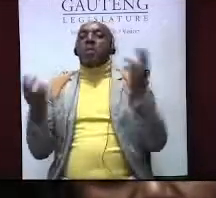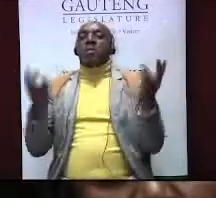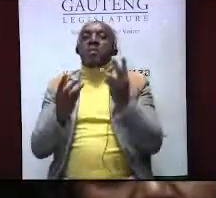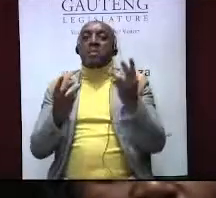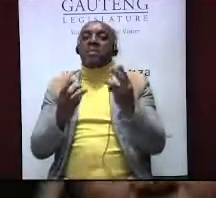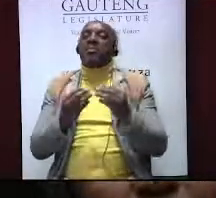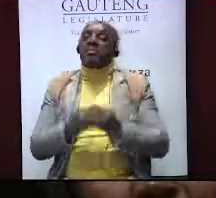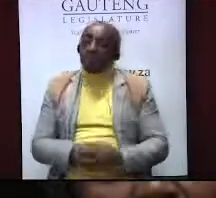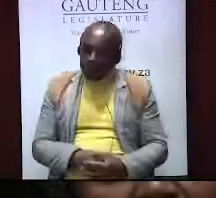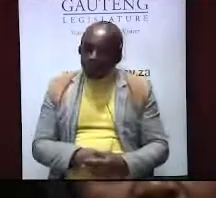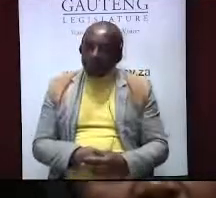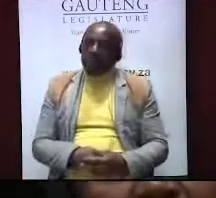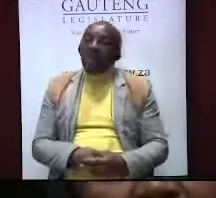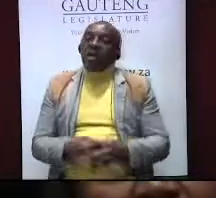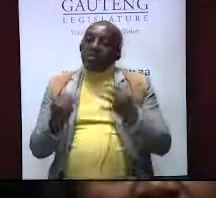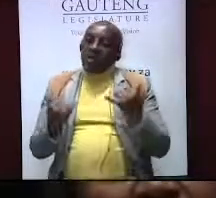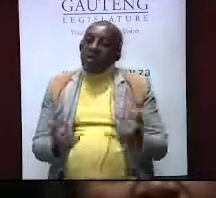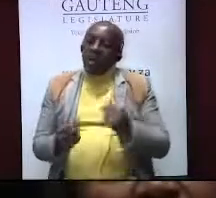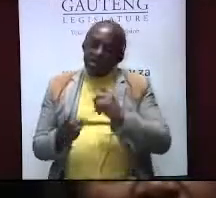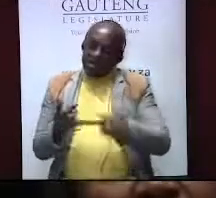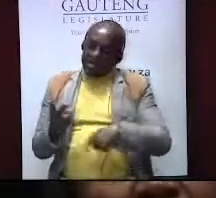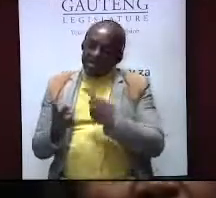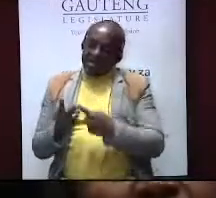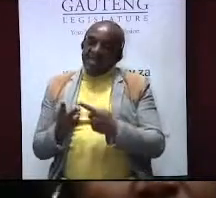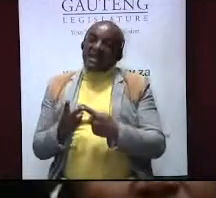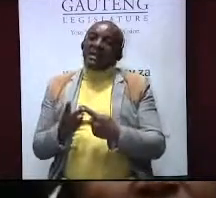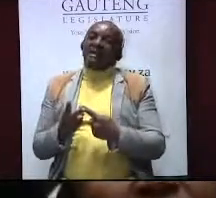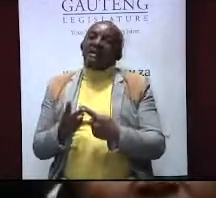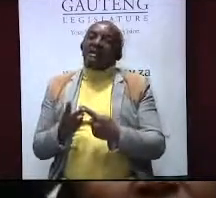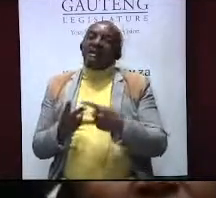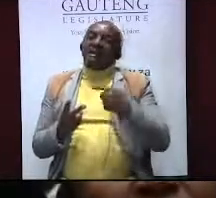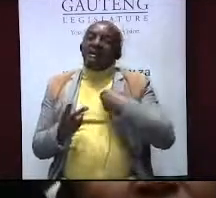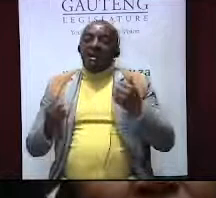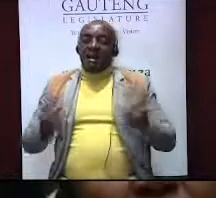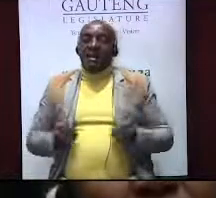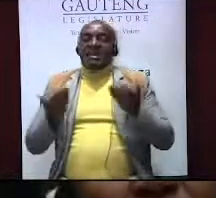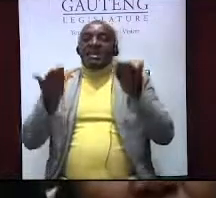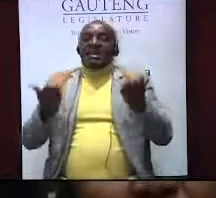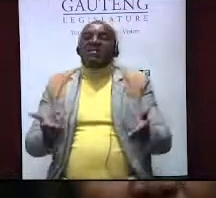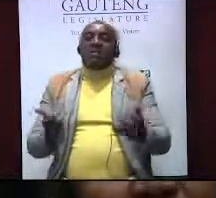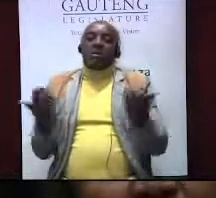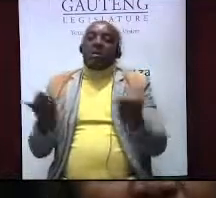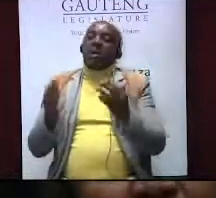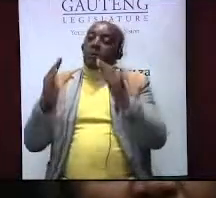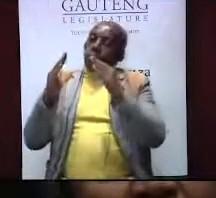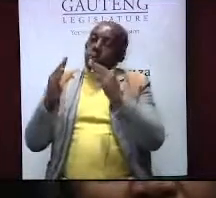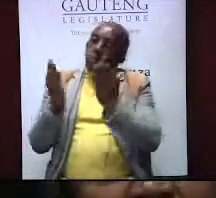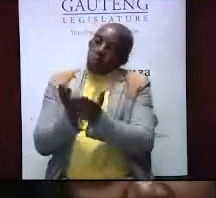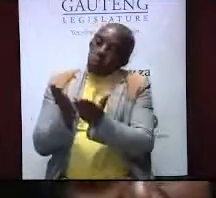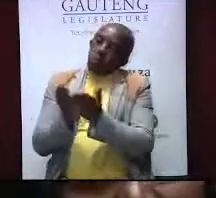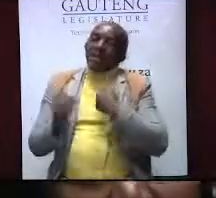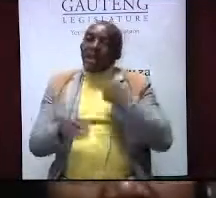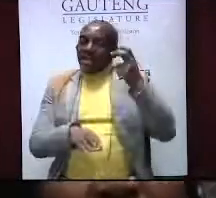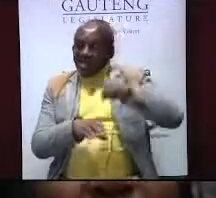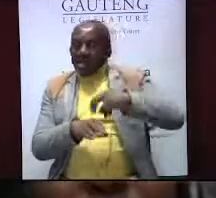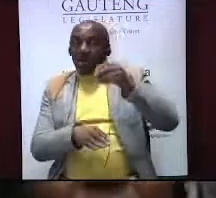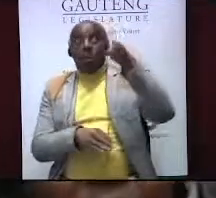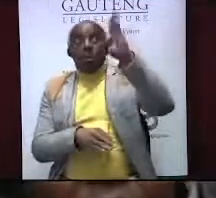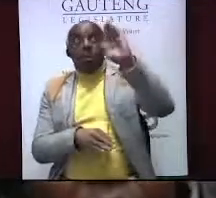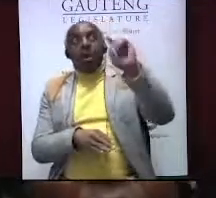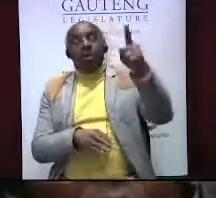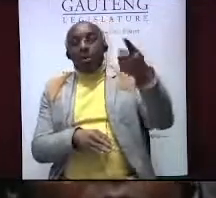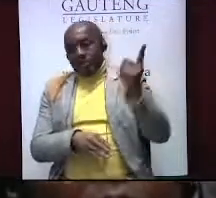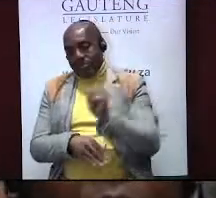Amen. So manje the second thing is that we've been serving at schools and sithinga uNkulunkulu